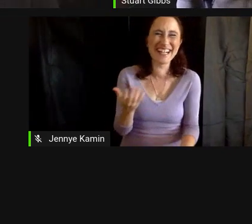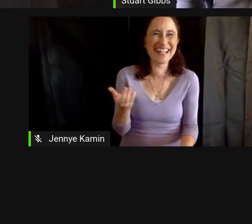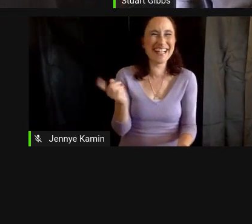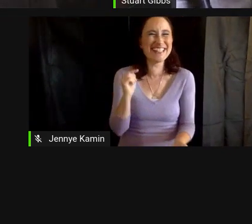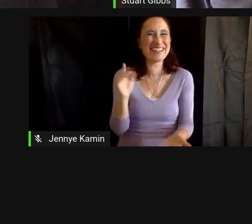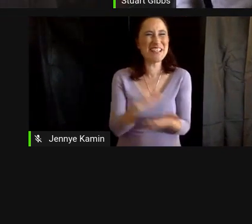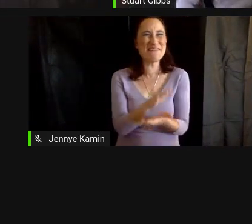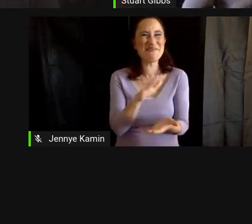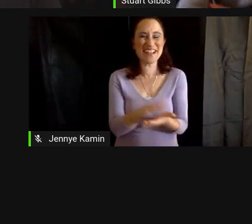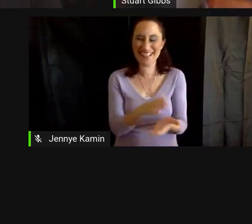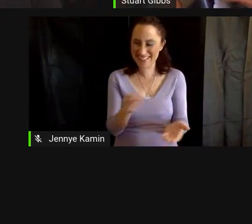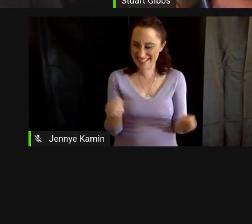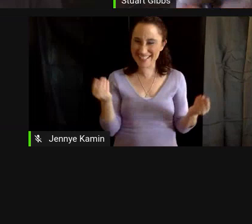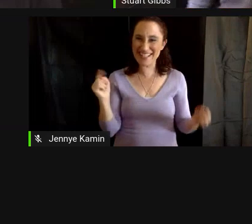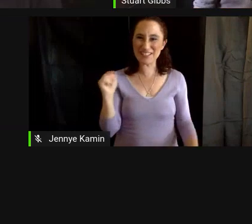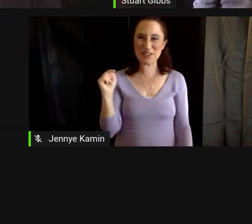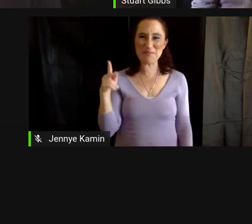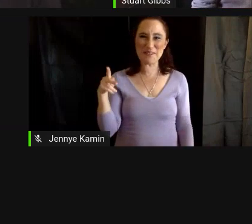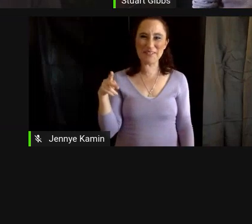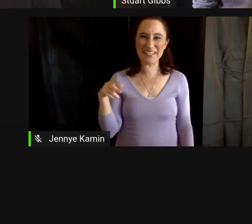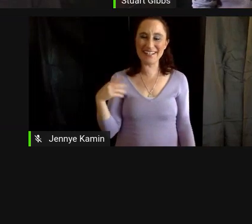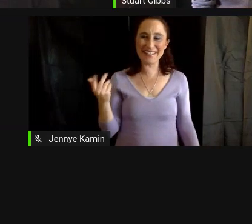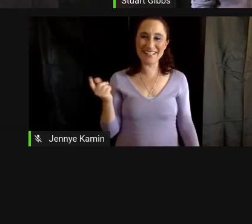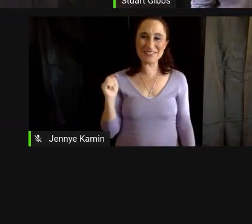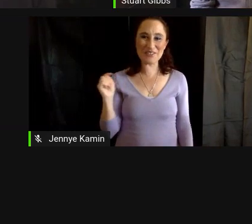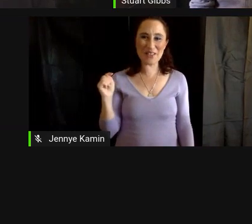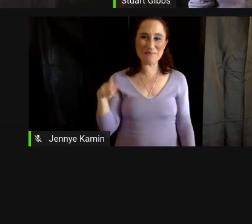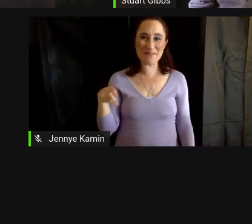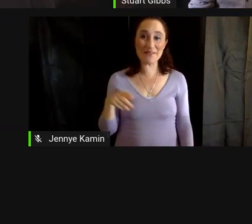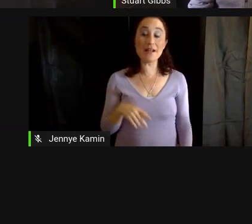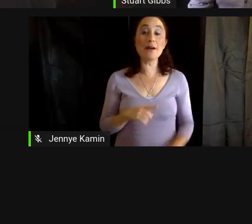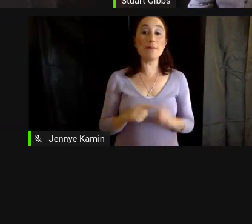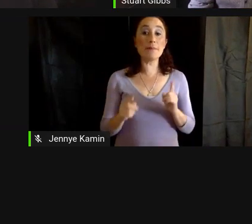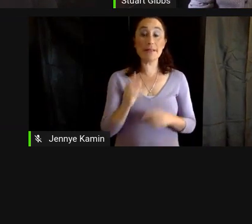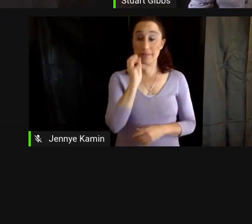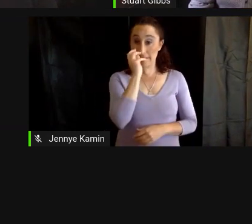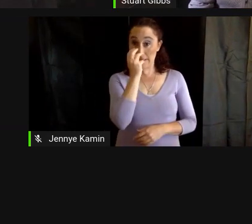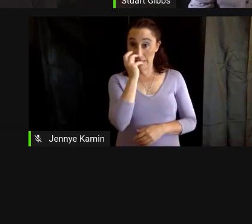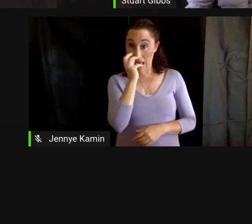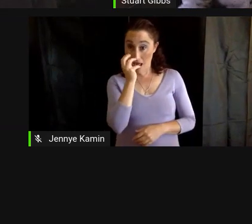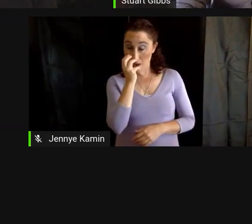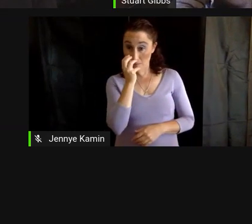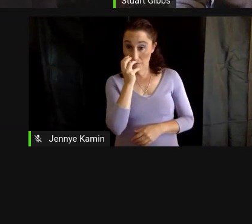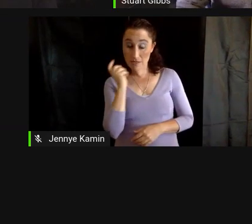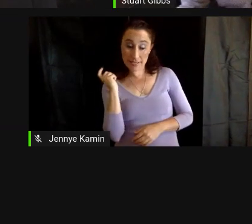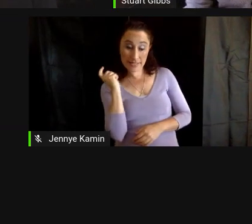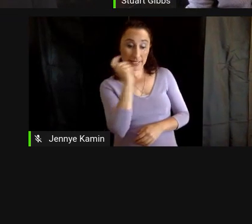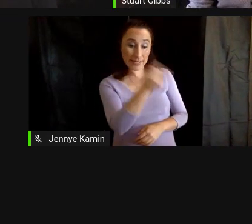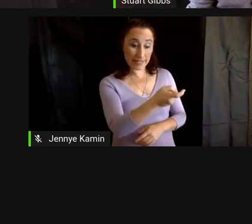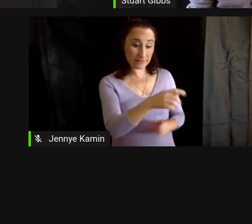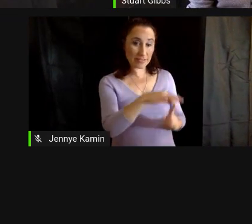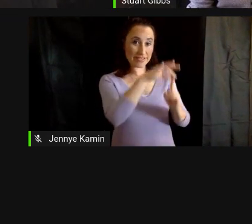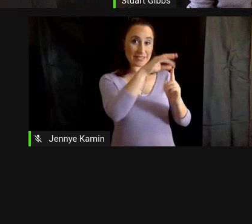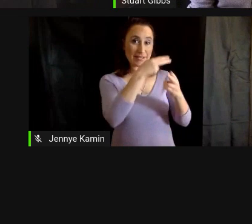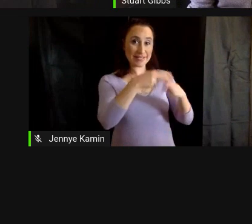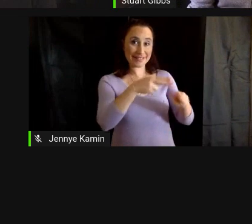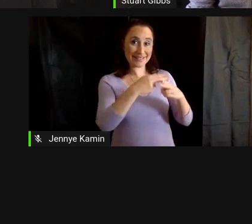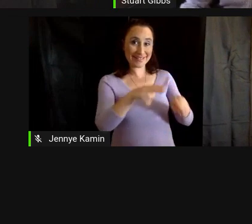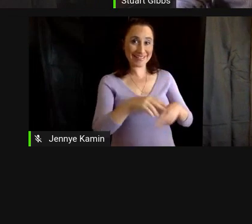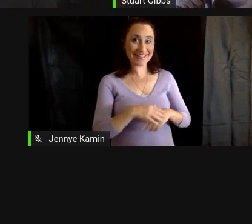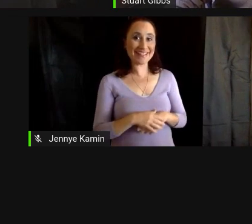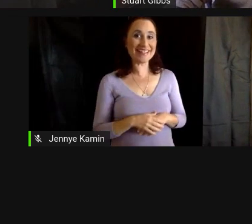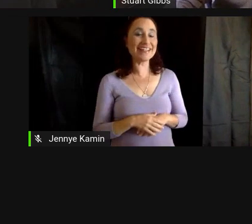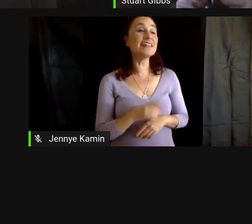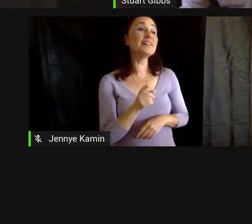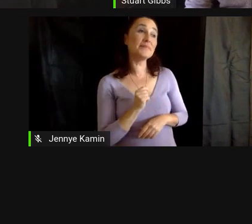a toilet paper. Right, like that would be an odd present to get toilet paper. But then clown gives her a special egg, okay?